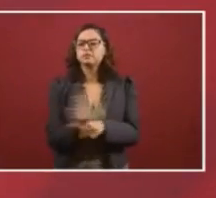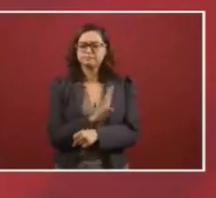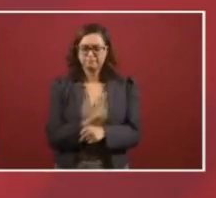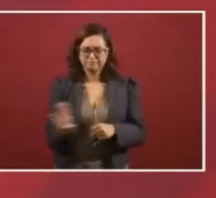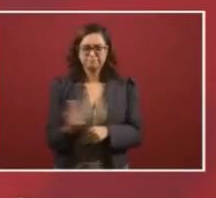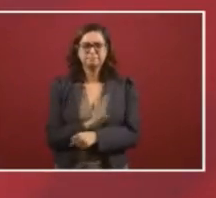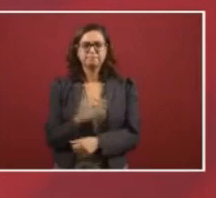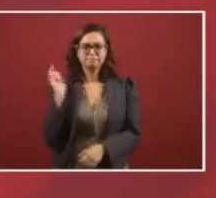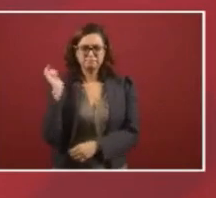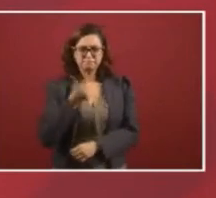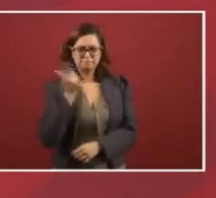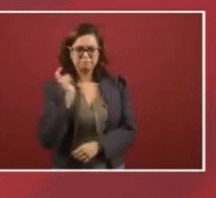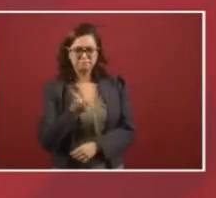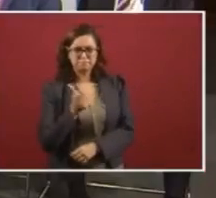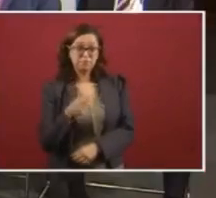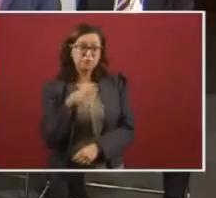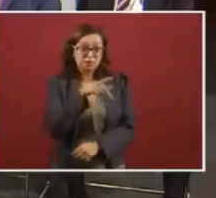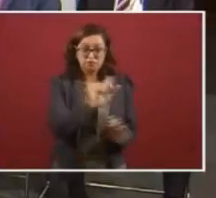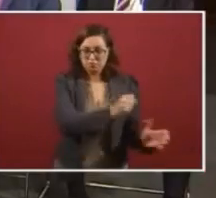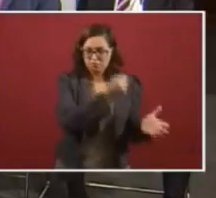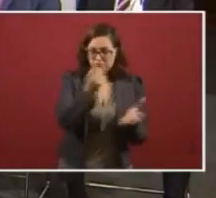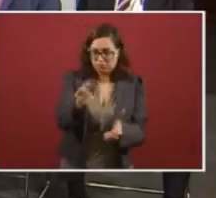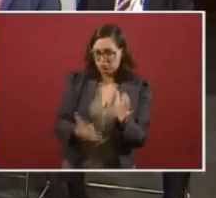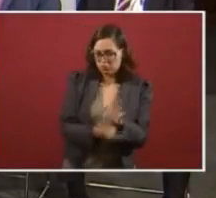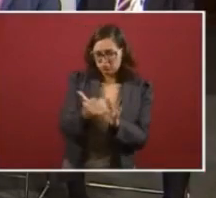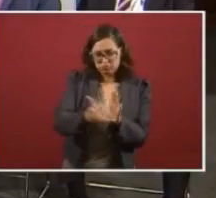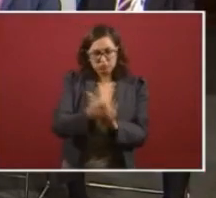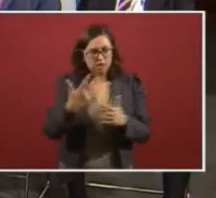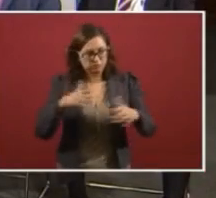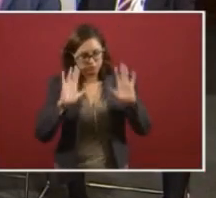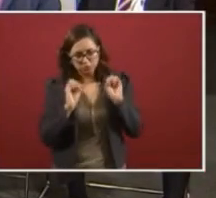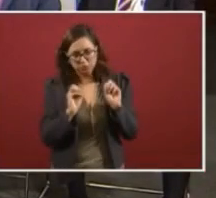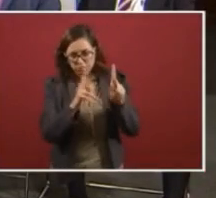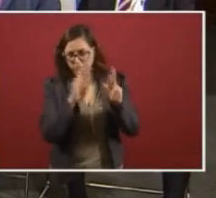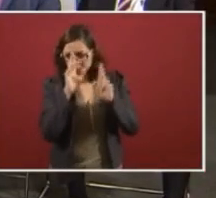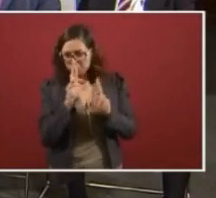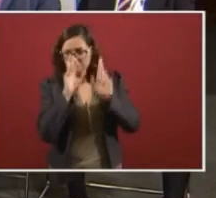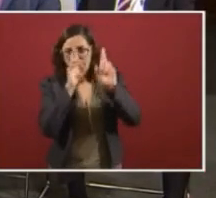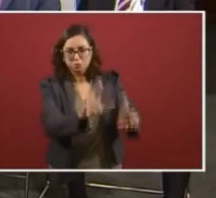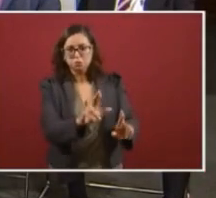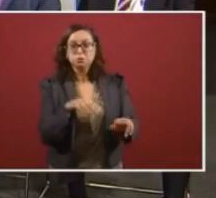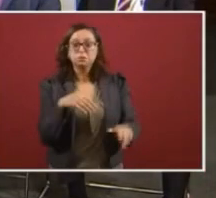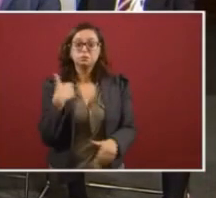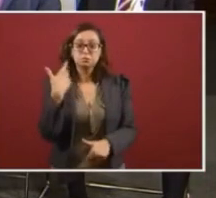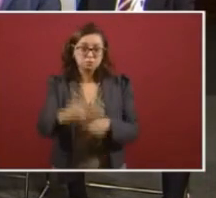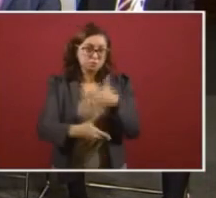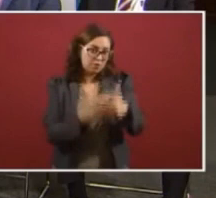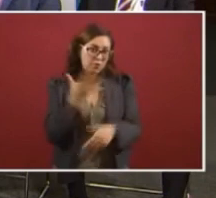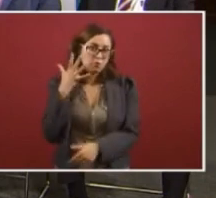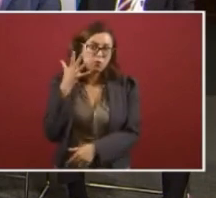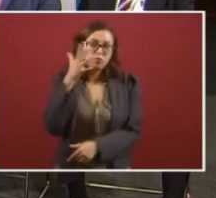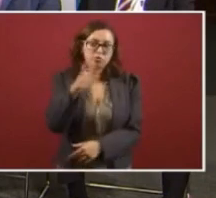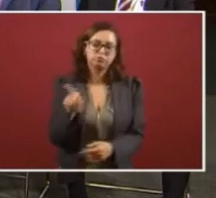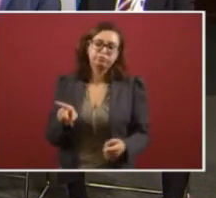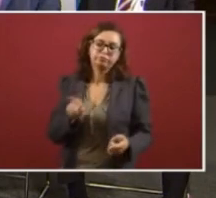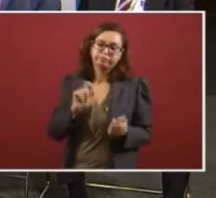an agreement on the tariffs, respecting their investment. And besides that,